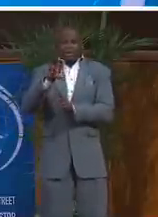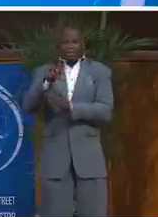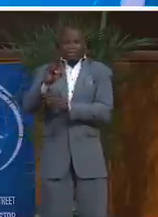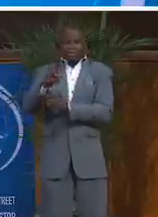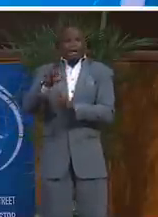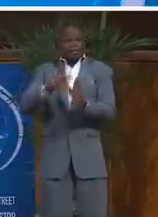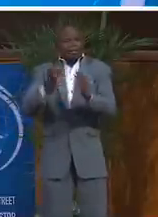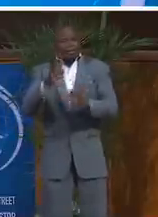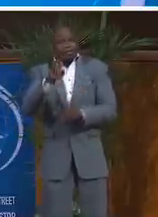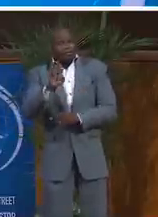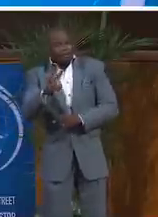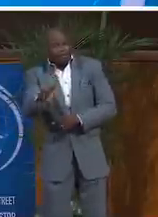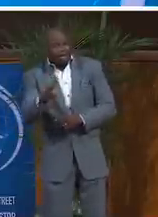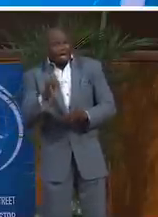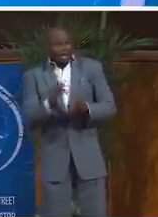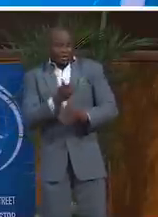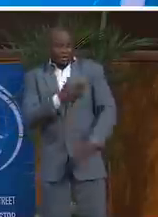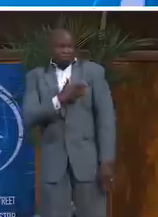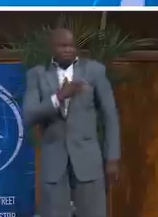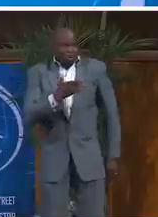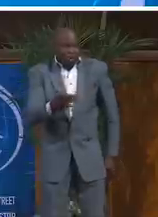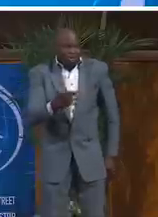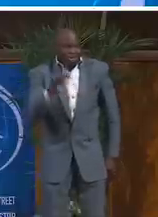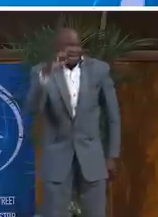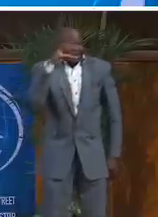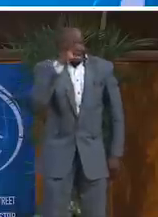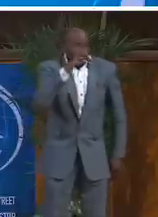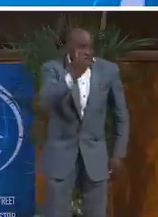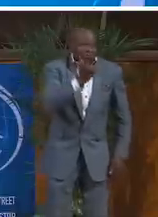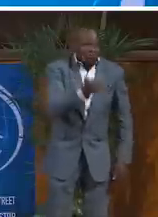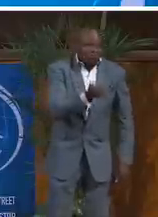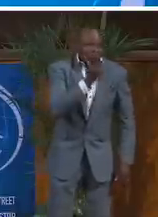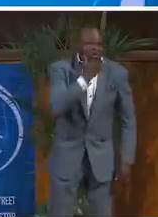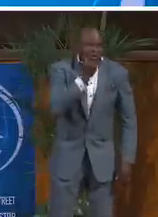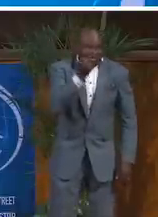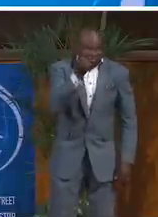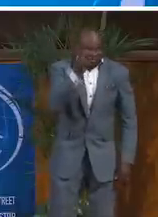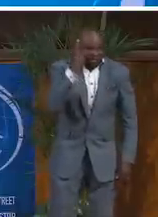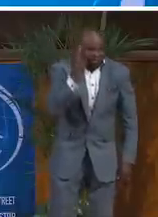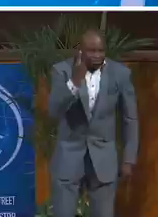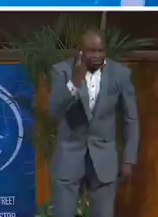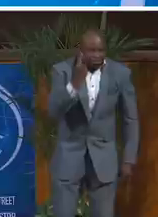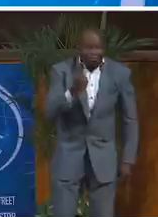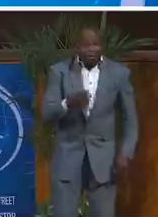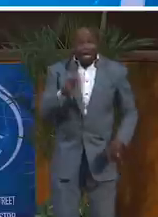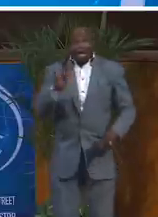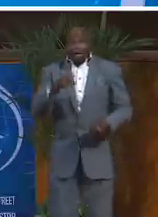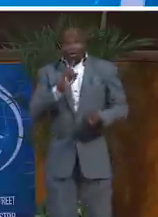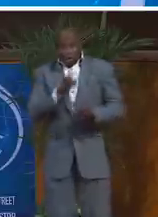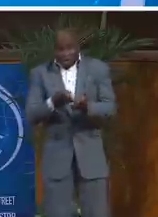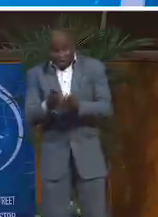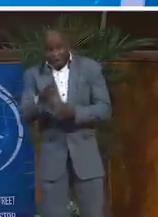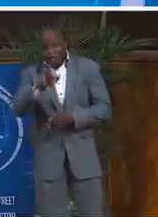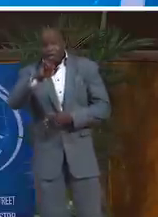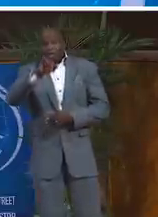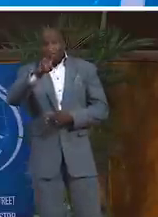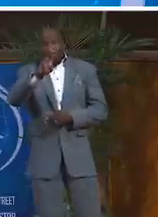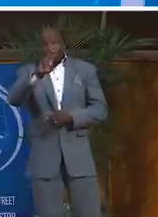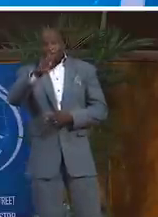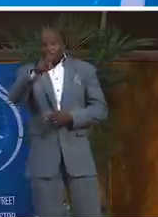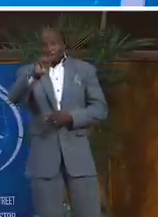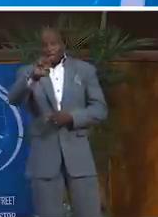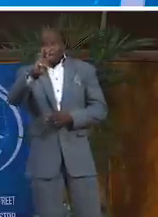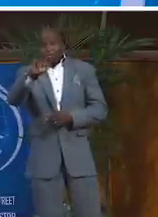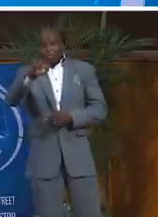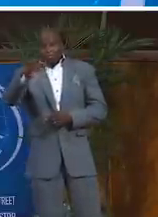is prone to misinterpretation. As a matter of fact, Eugene Boring, a